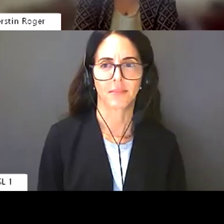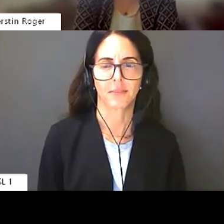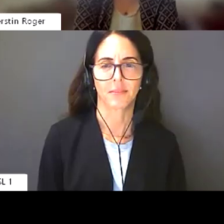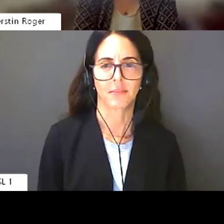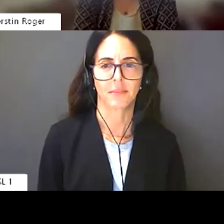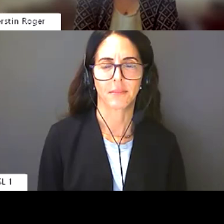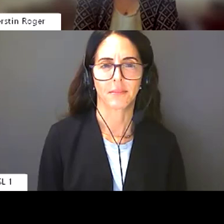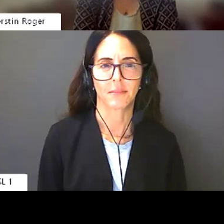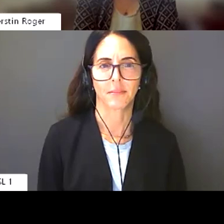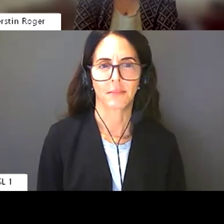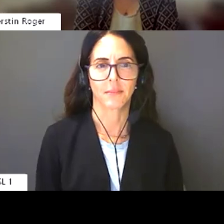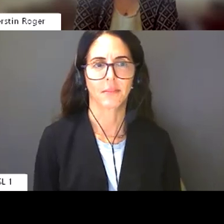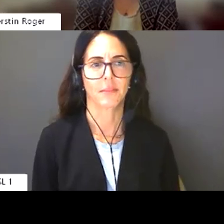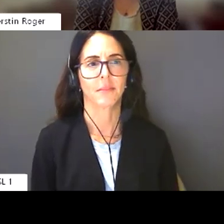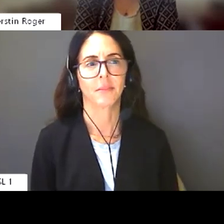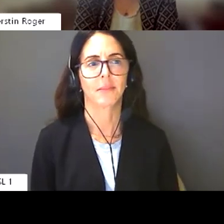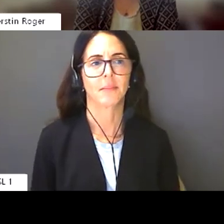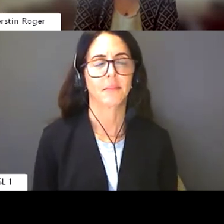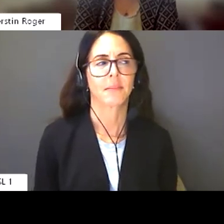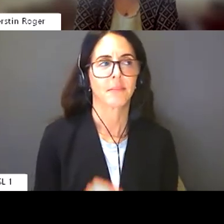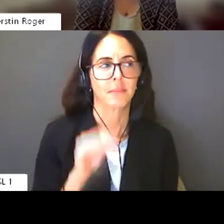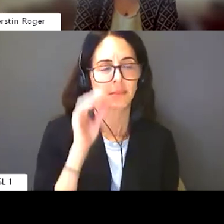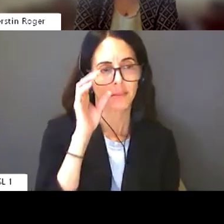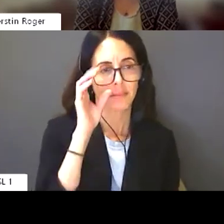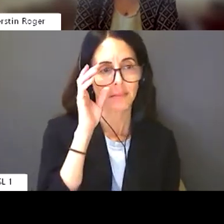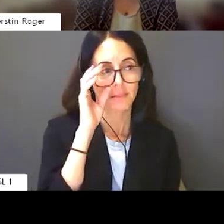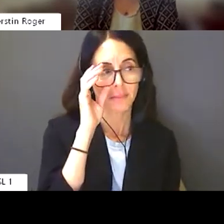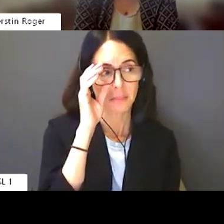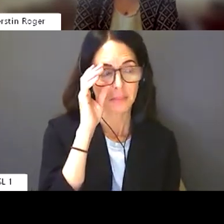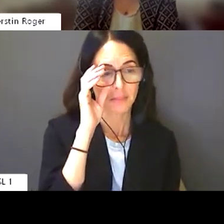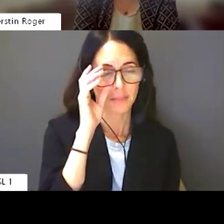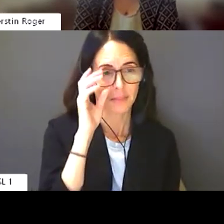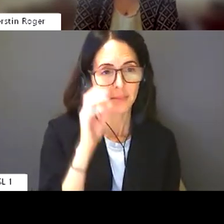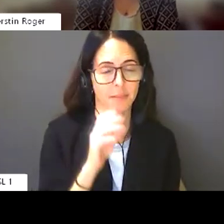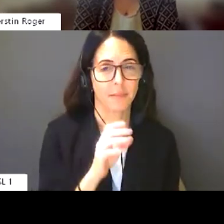You just scroll up to the top of your first slide.